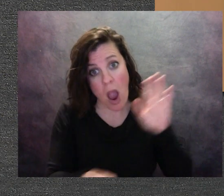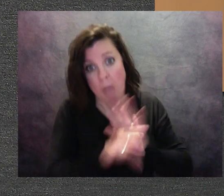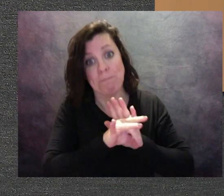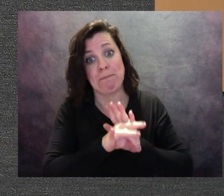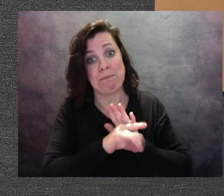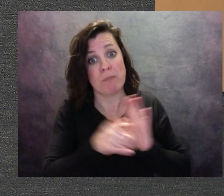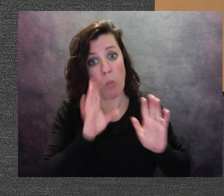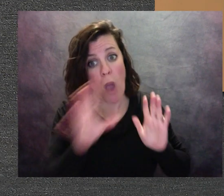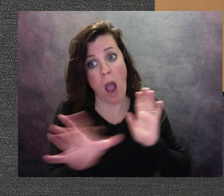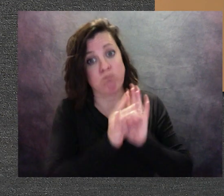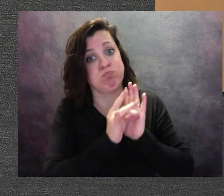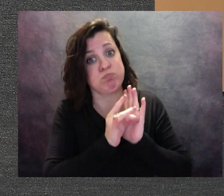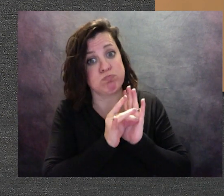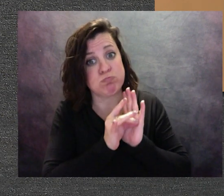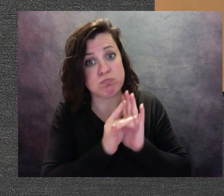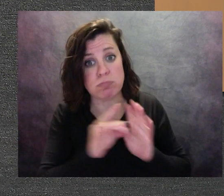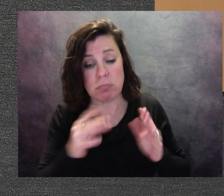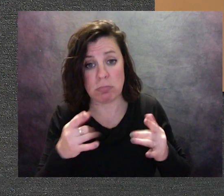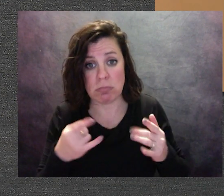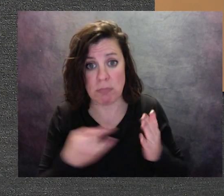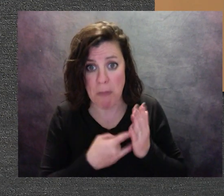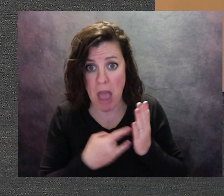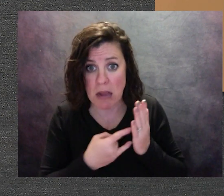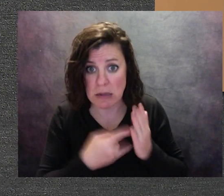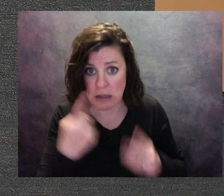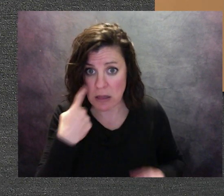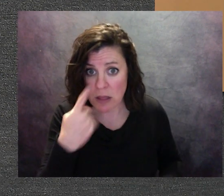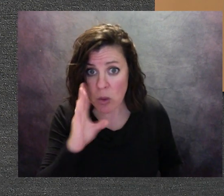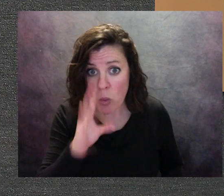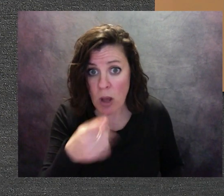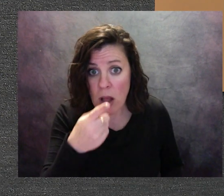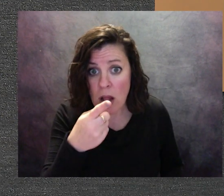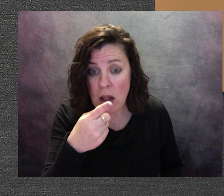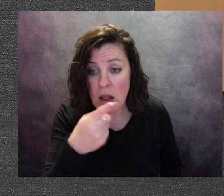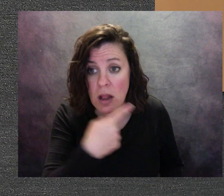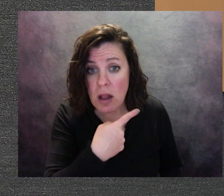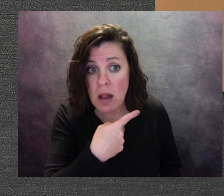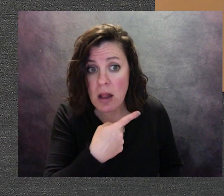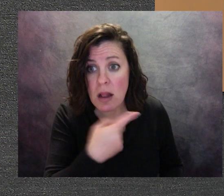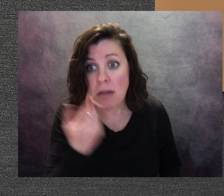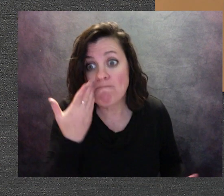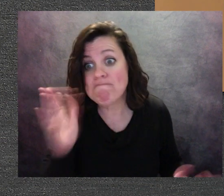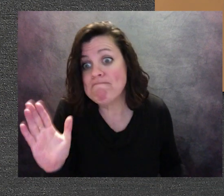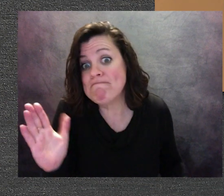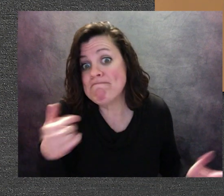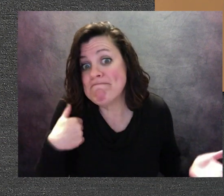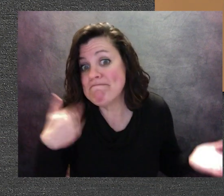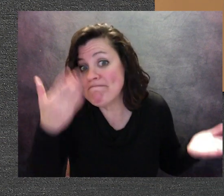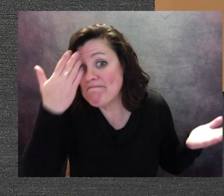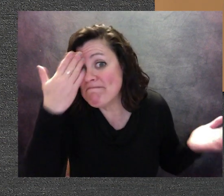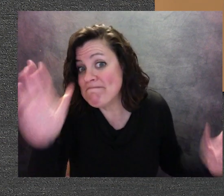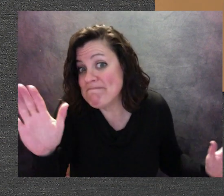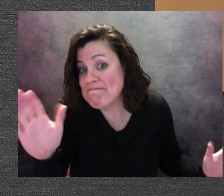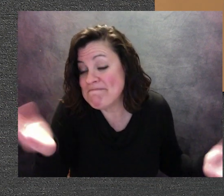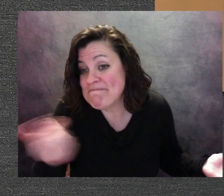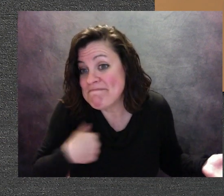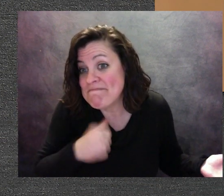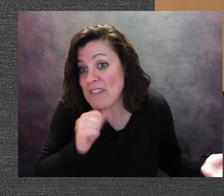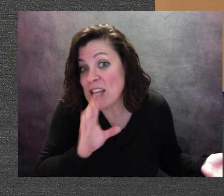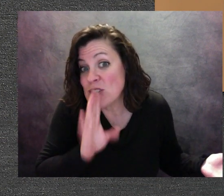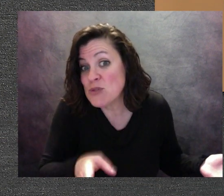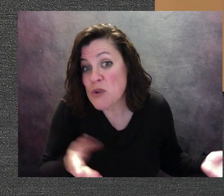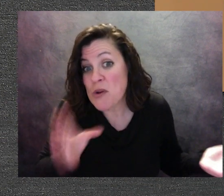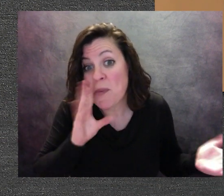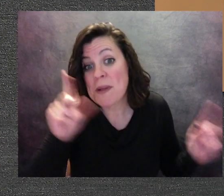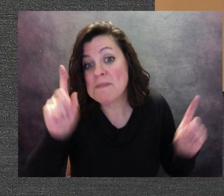magnet is going to stick to the pipe cleaner? Well, I don't know. Let's find